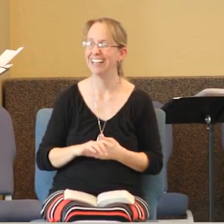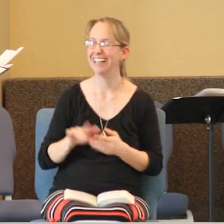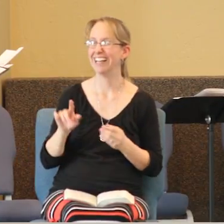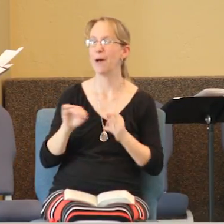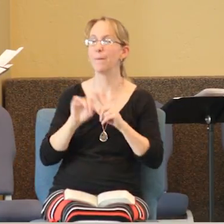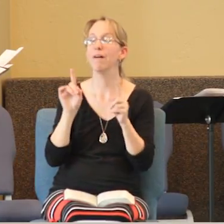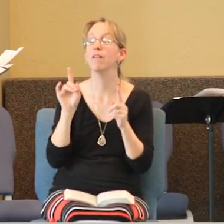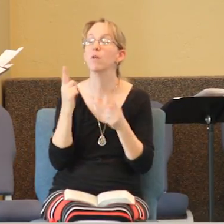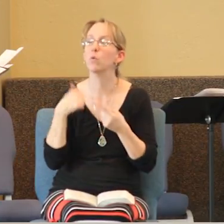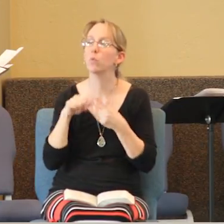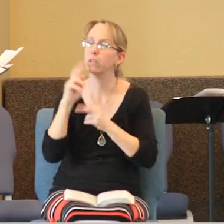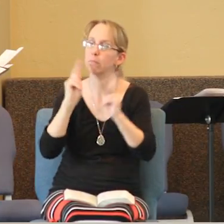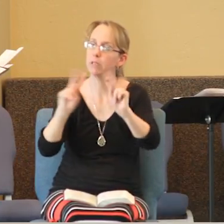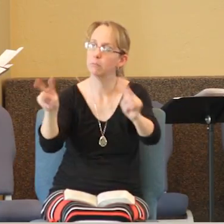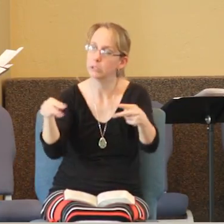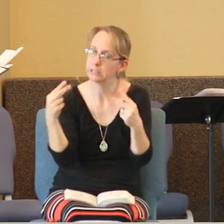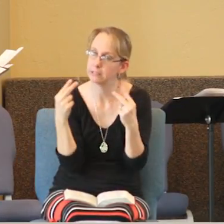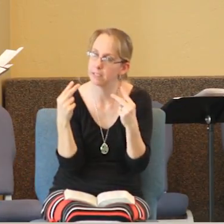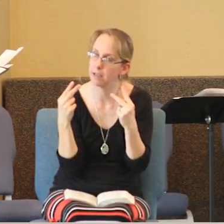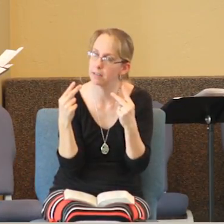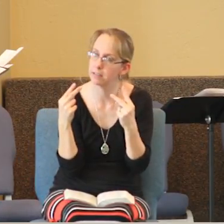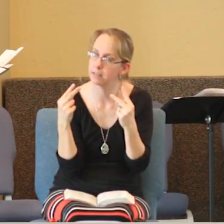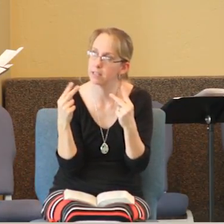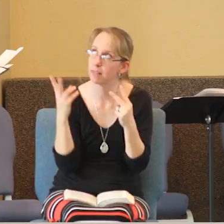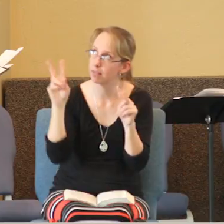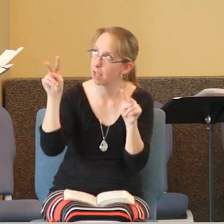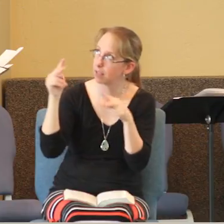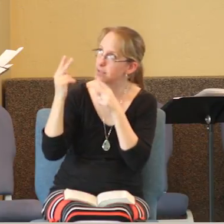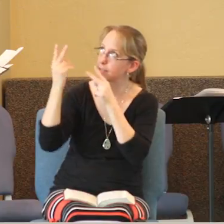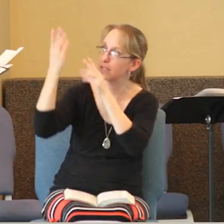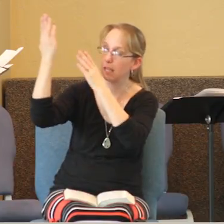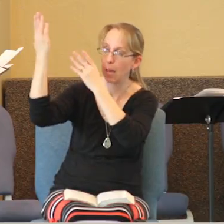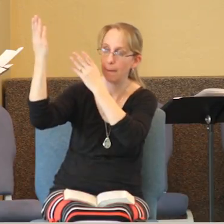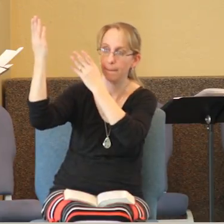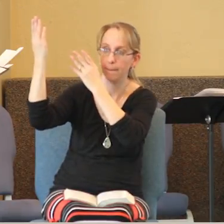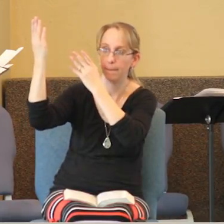see us, they see Him.